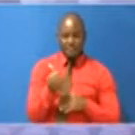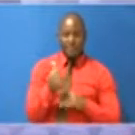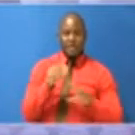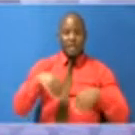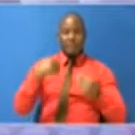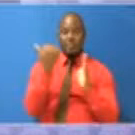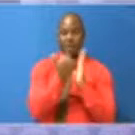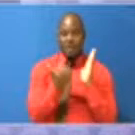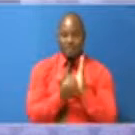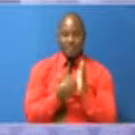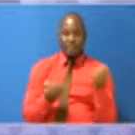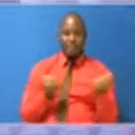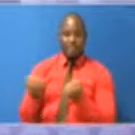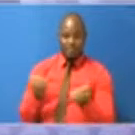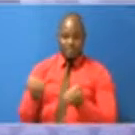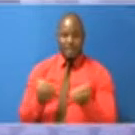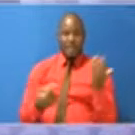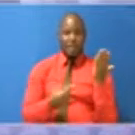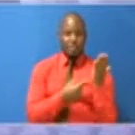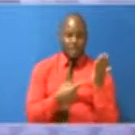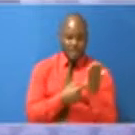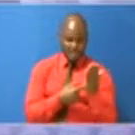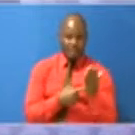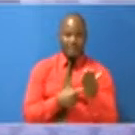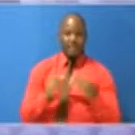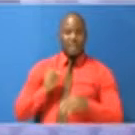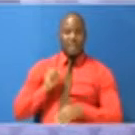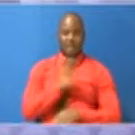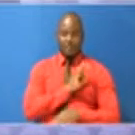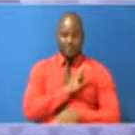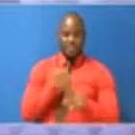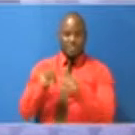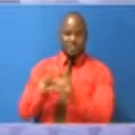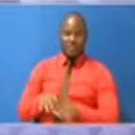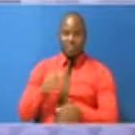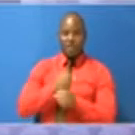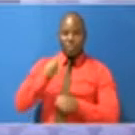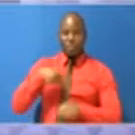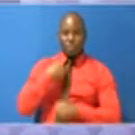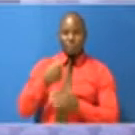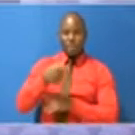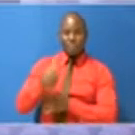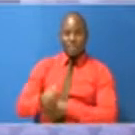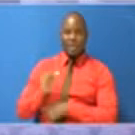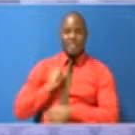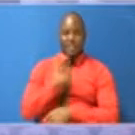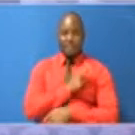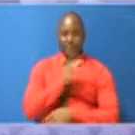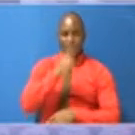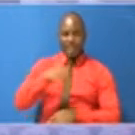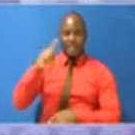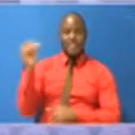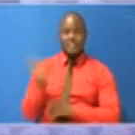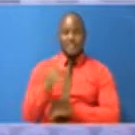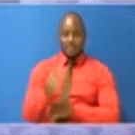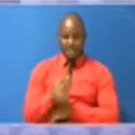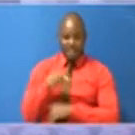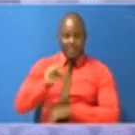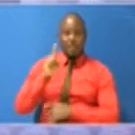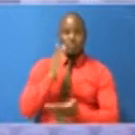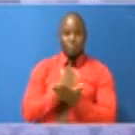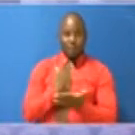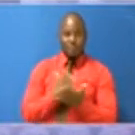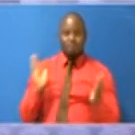program for vehicles and equipment for the staff and also to make sure we pay our staff the right salaries so that they're